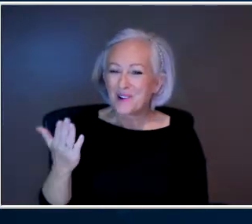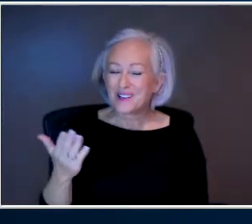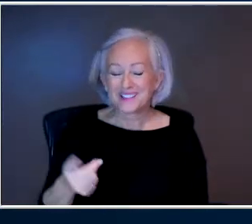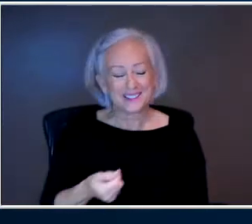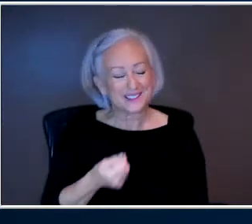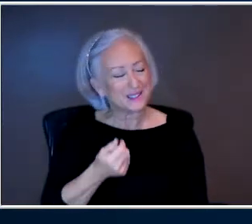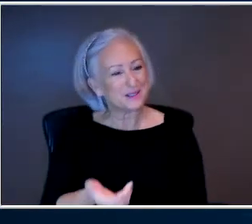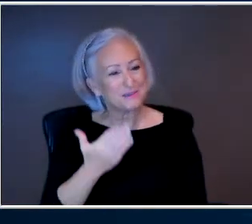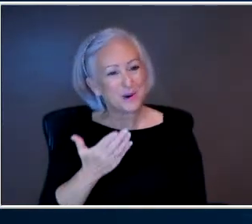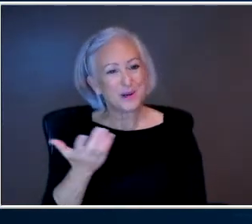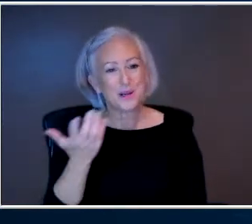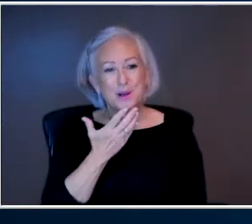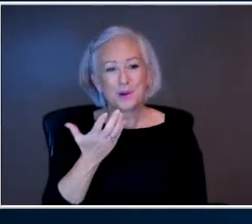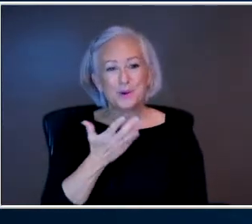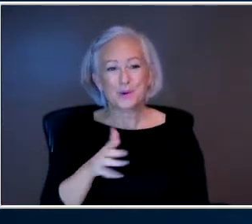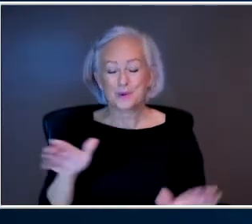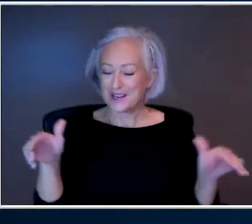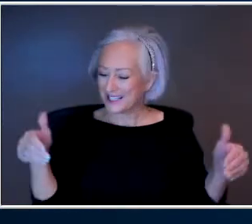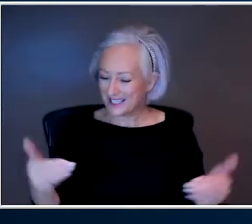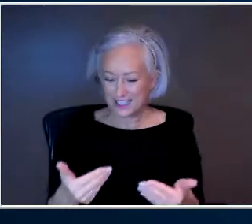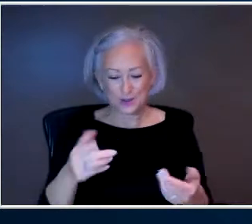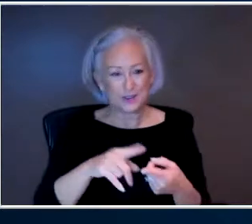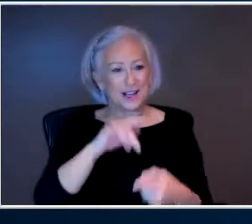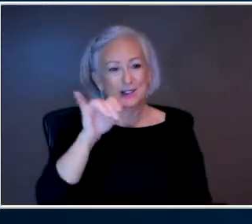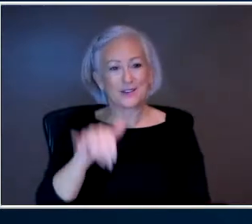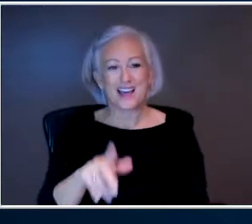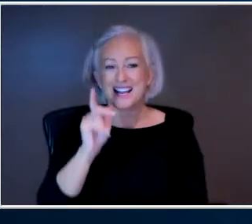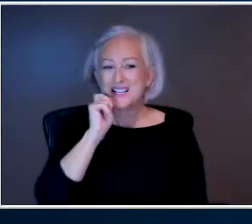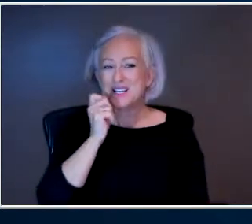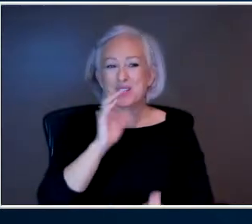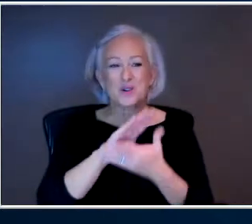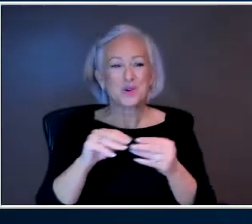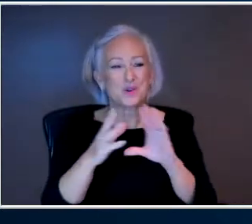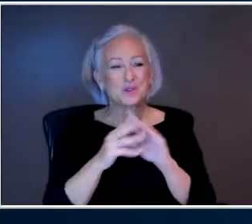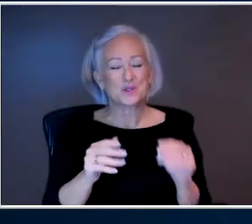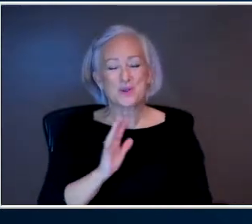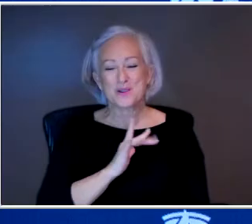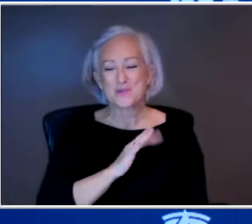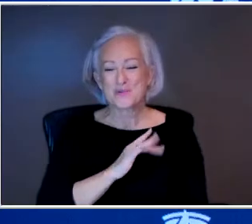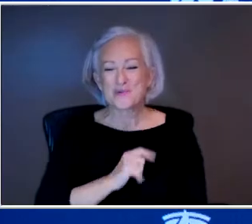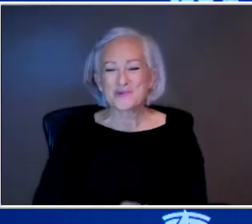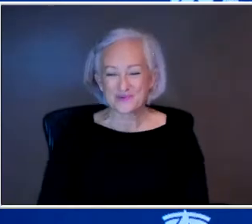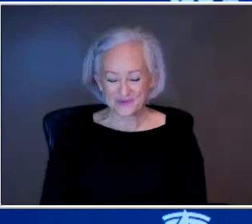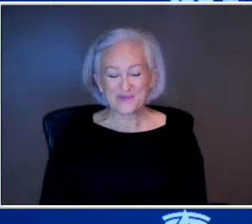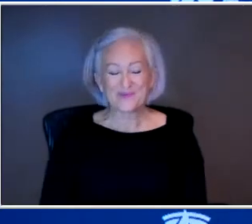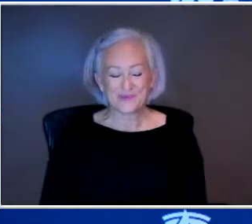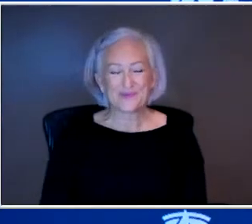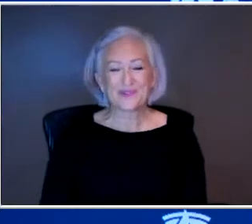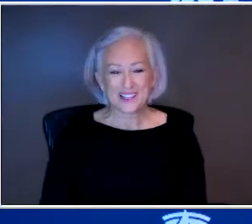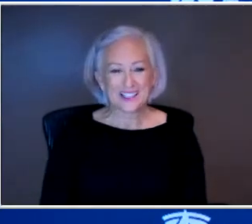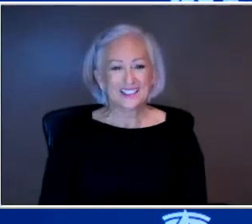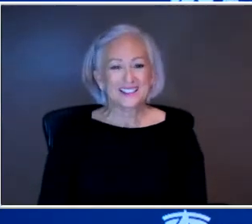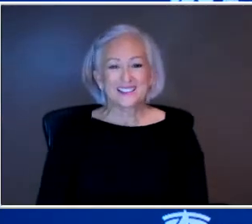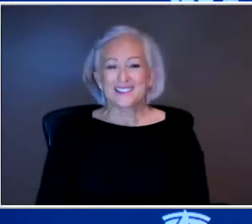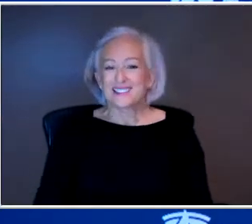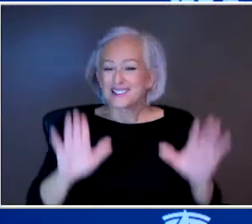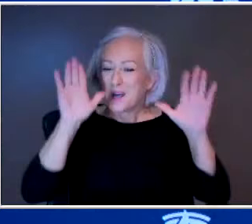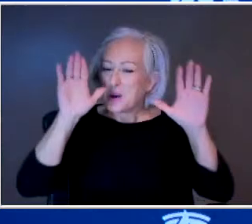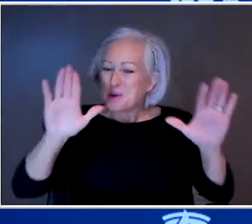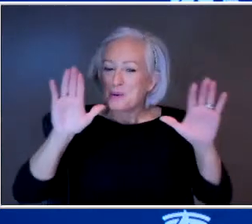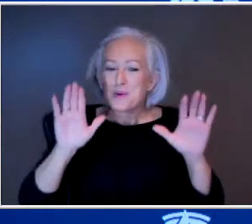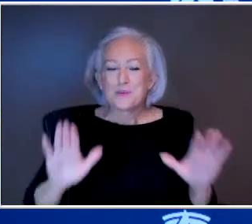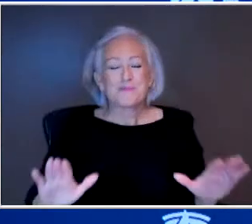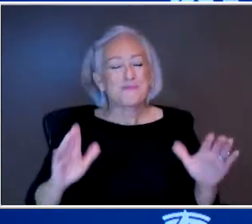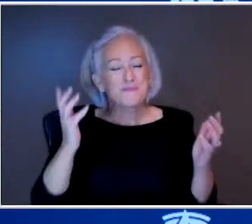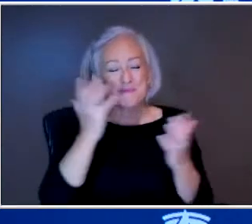into that, right? Cool, cool story. Good very outcome. Cool. The miracles of